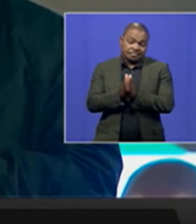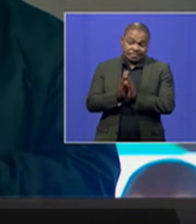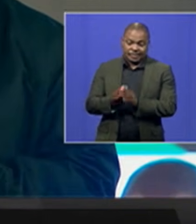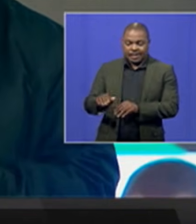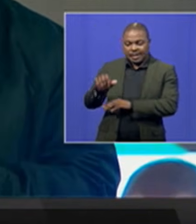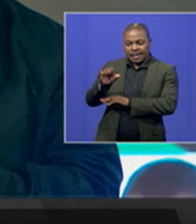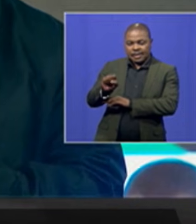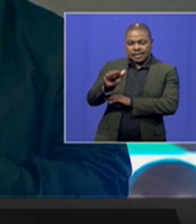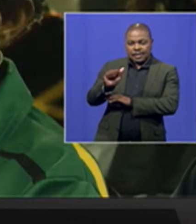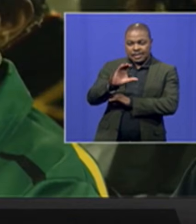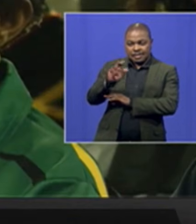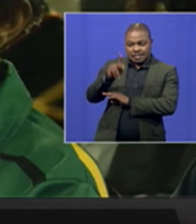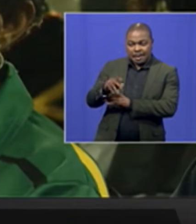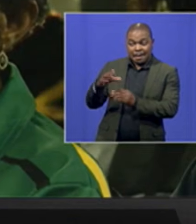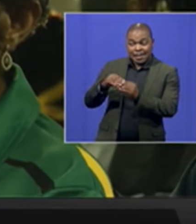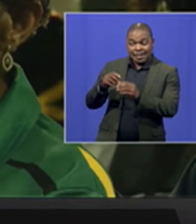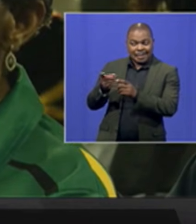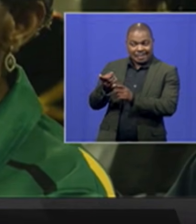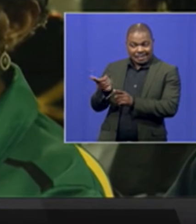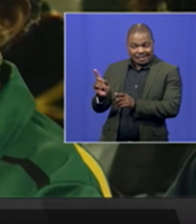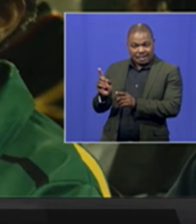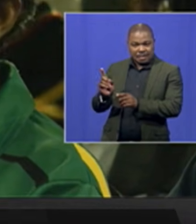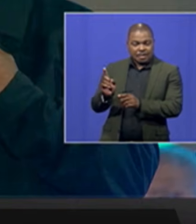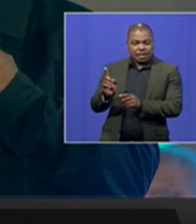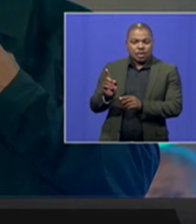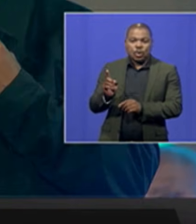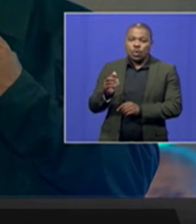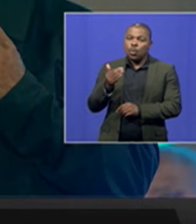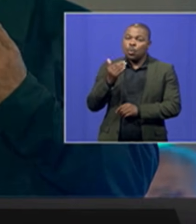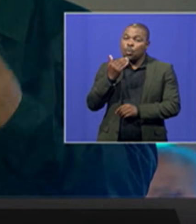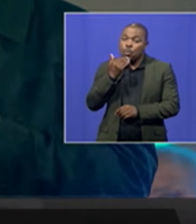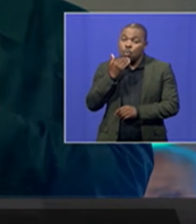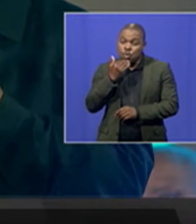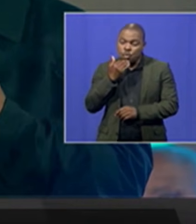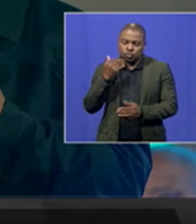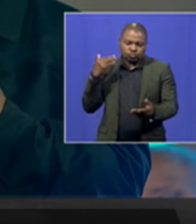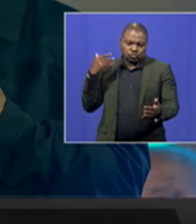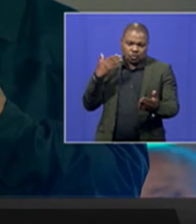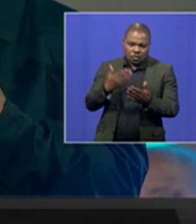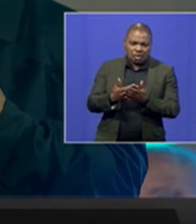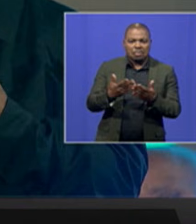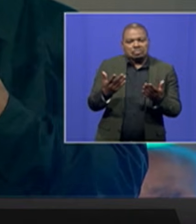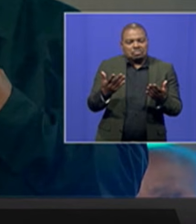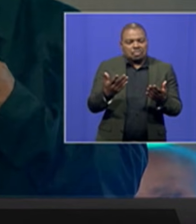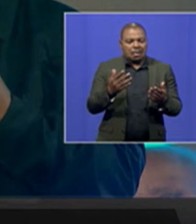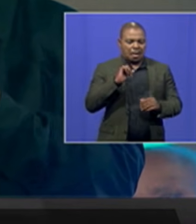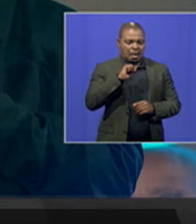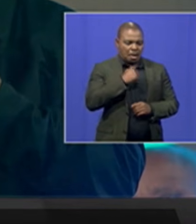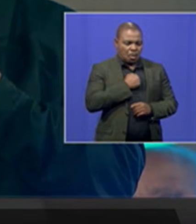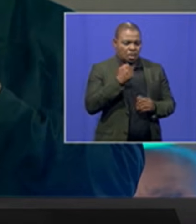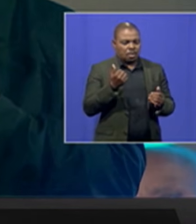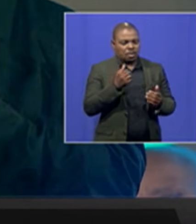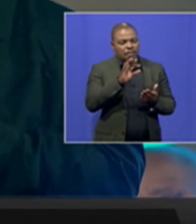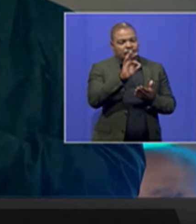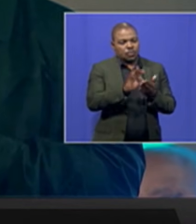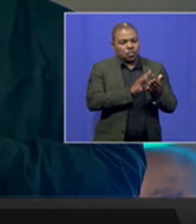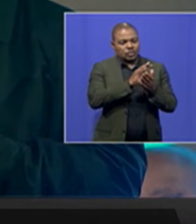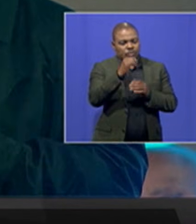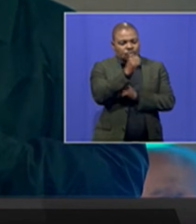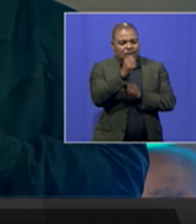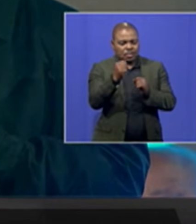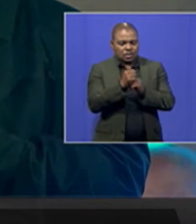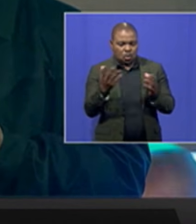SACP members who have been participating in our joint election